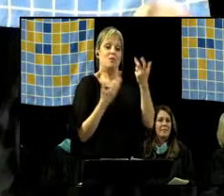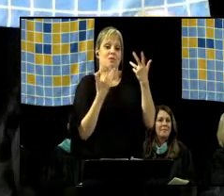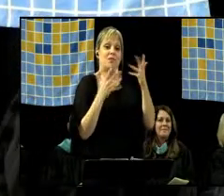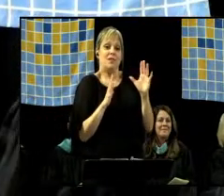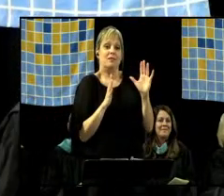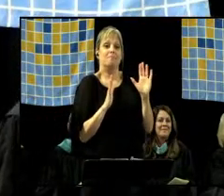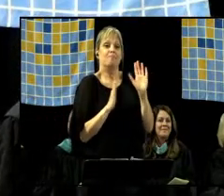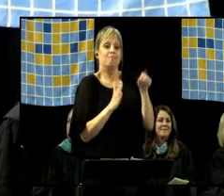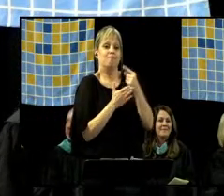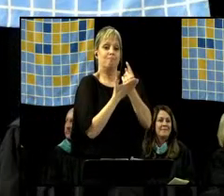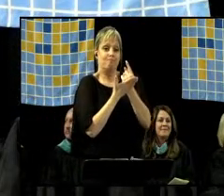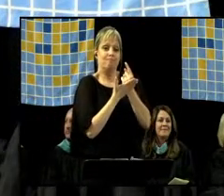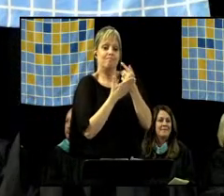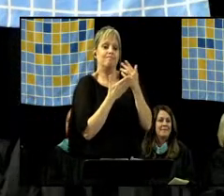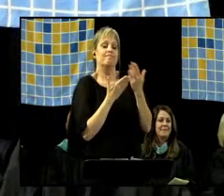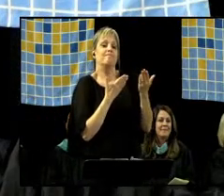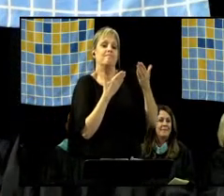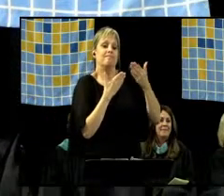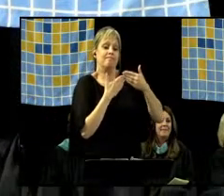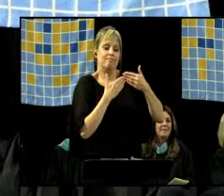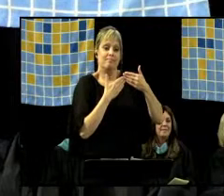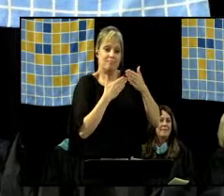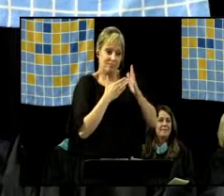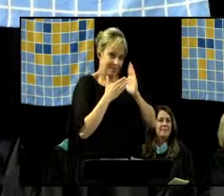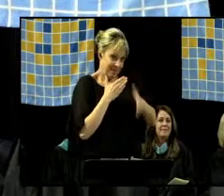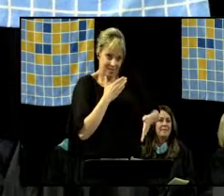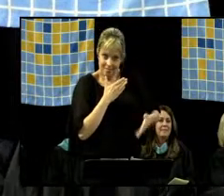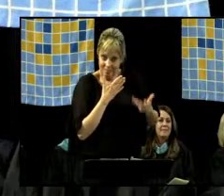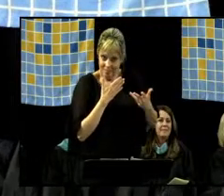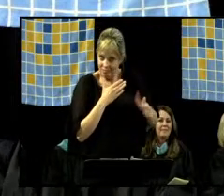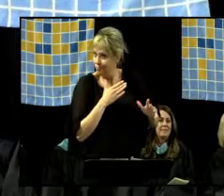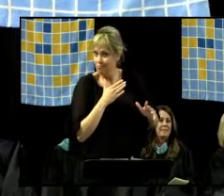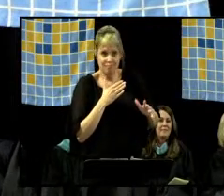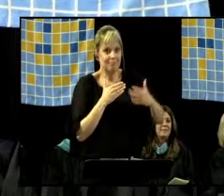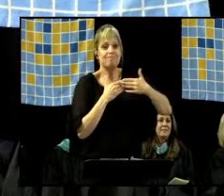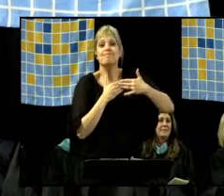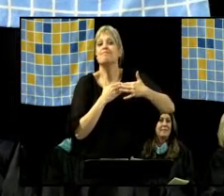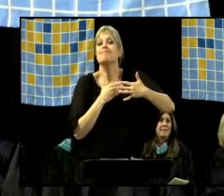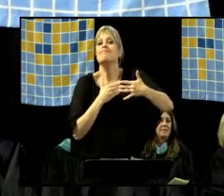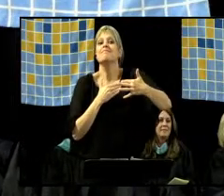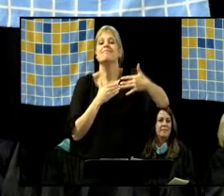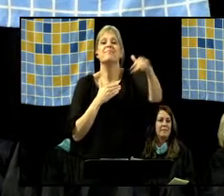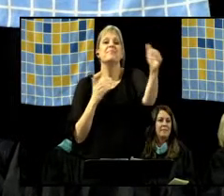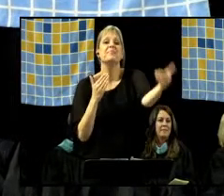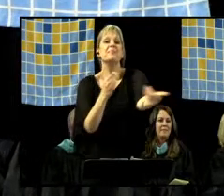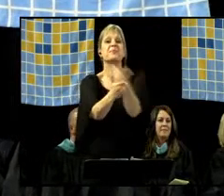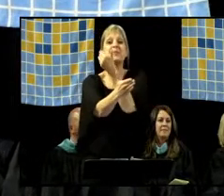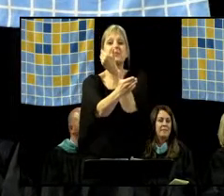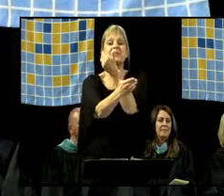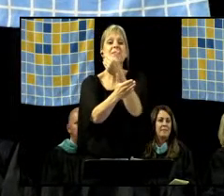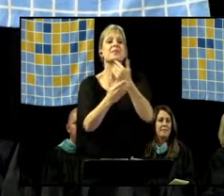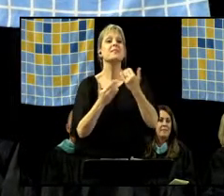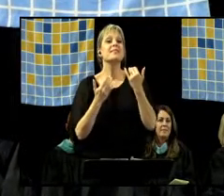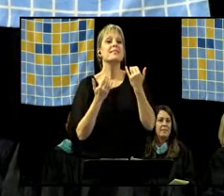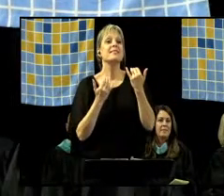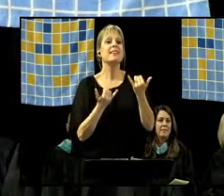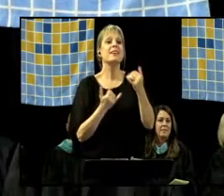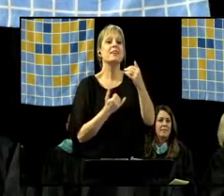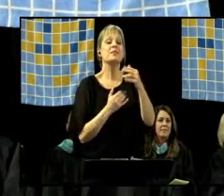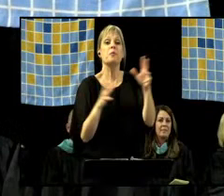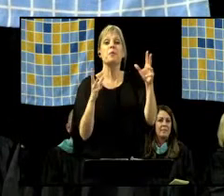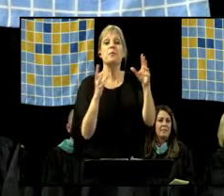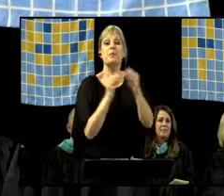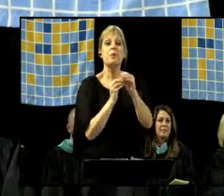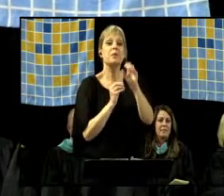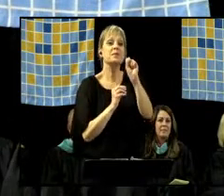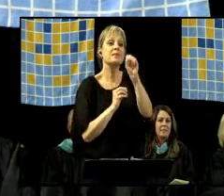years, it is our hope that this isn't an end, but rather a beginning. As you leave the halls of South Florence High School,